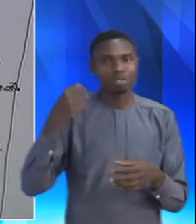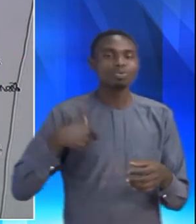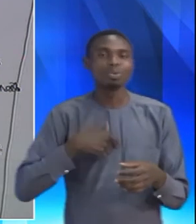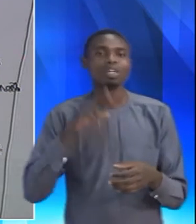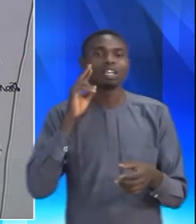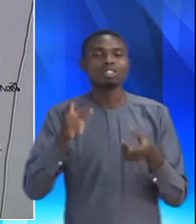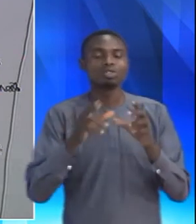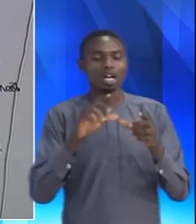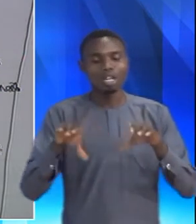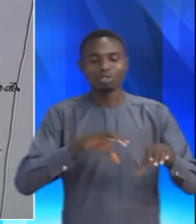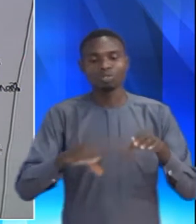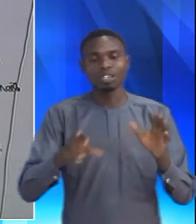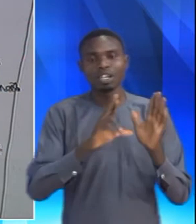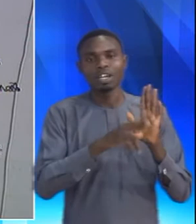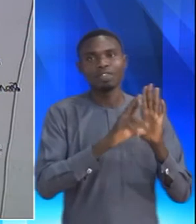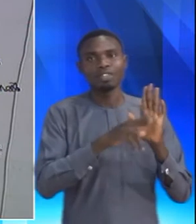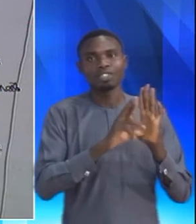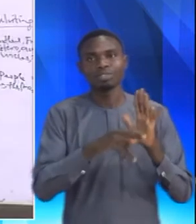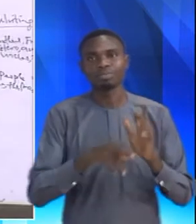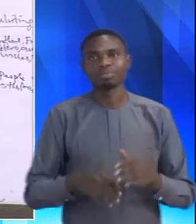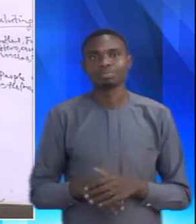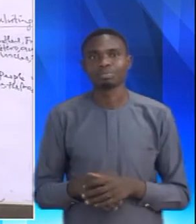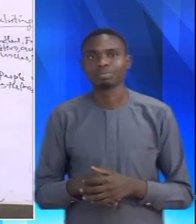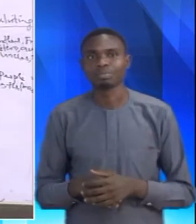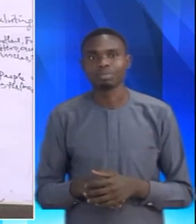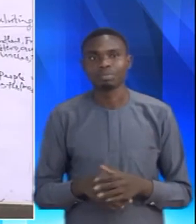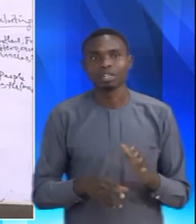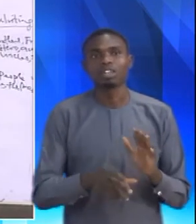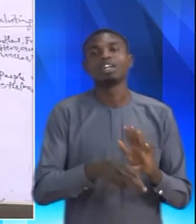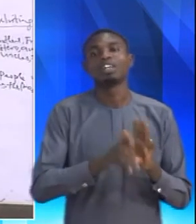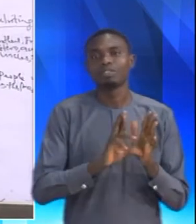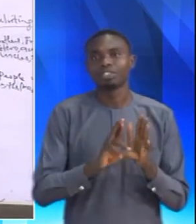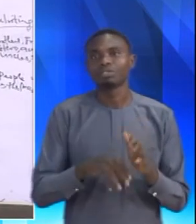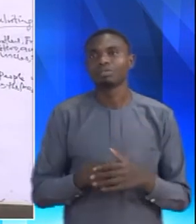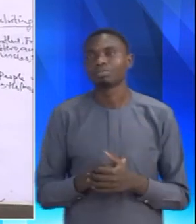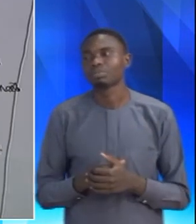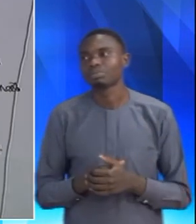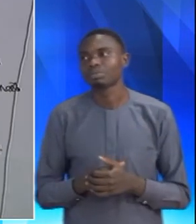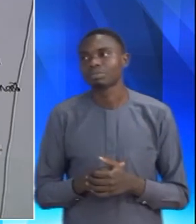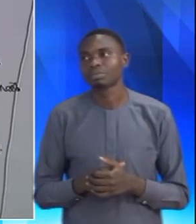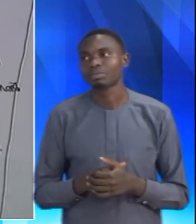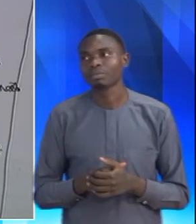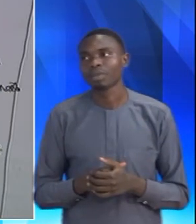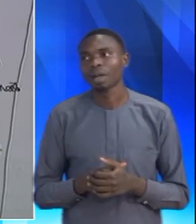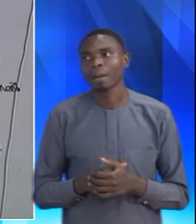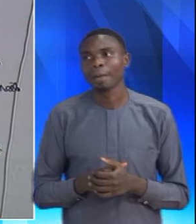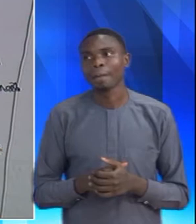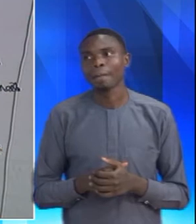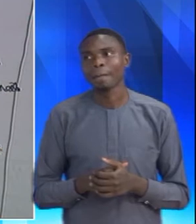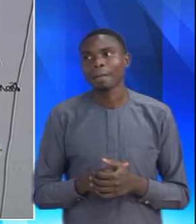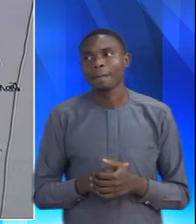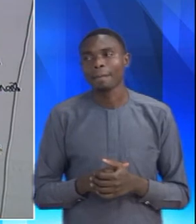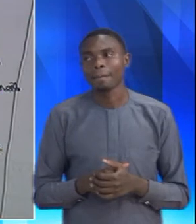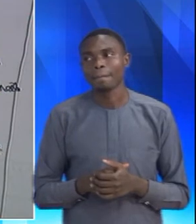known what it entails to write an informal letter and what it entails to write